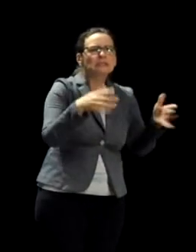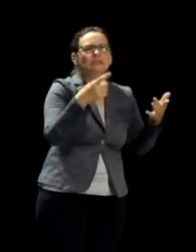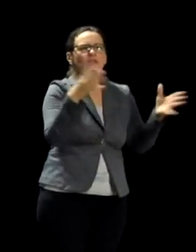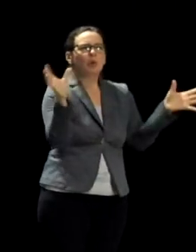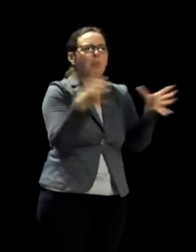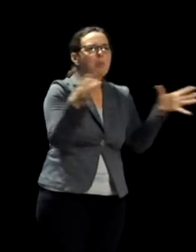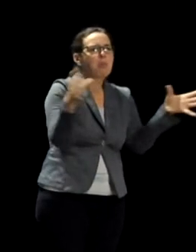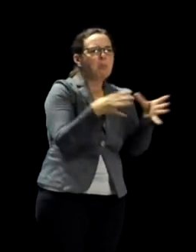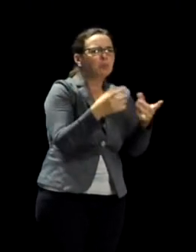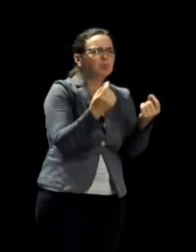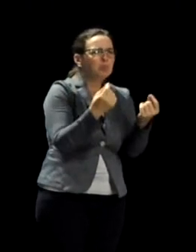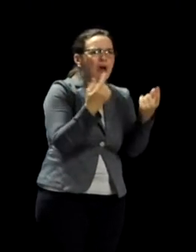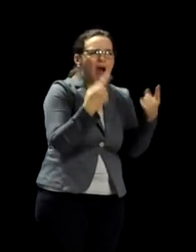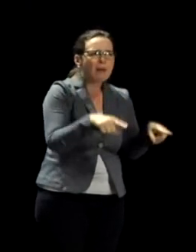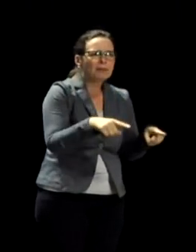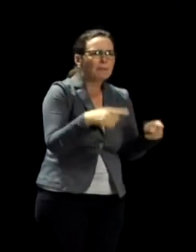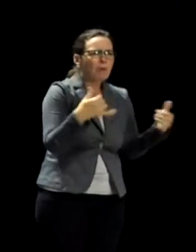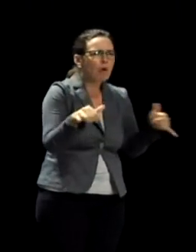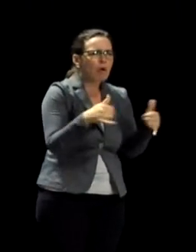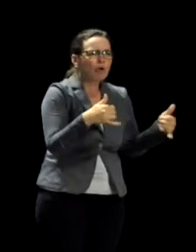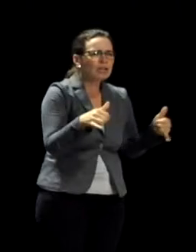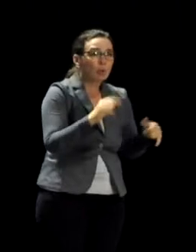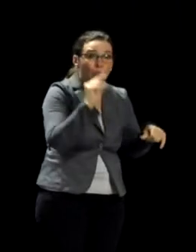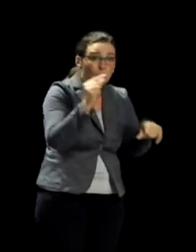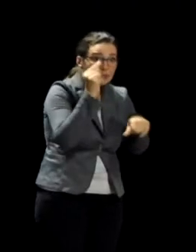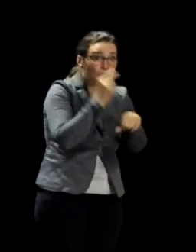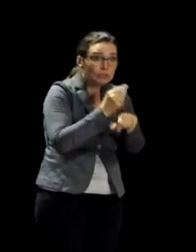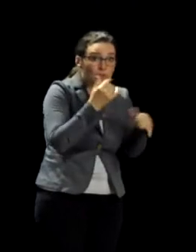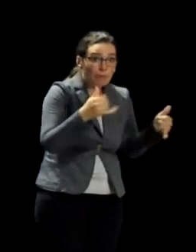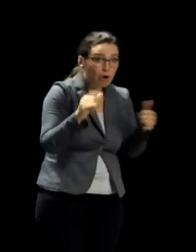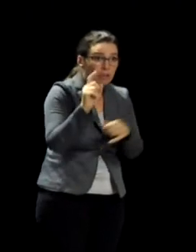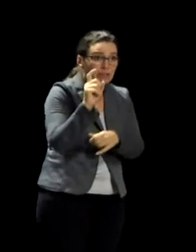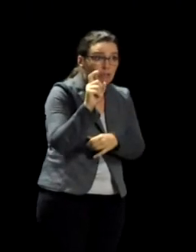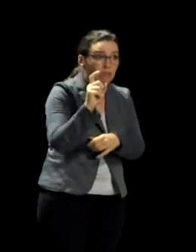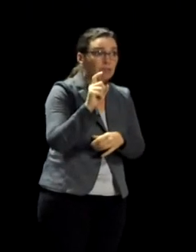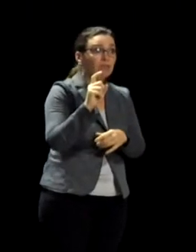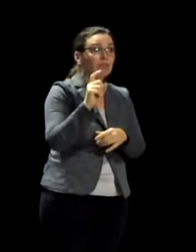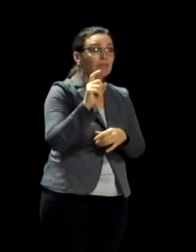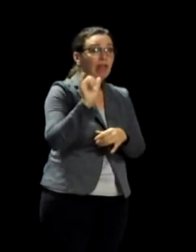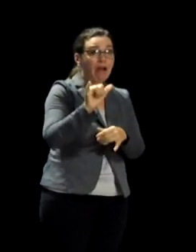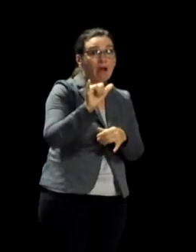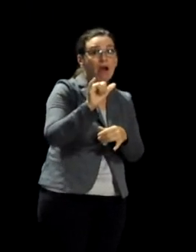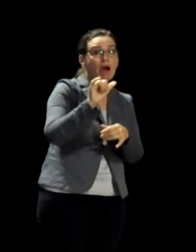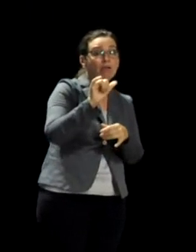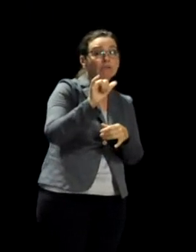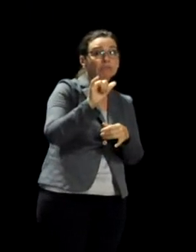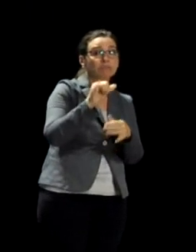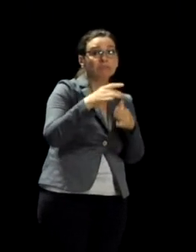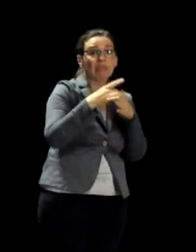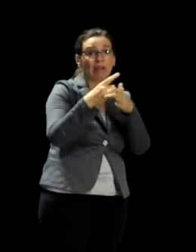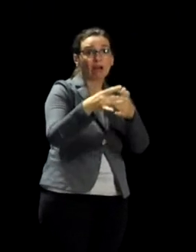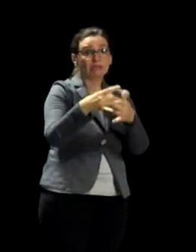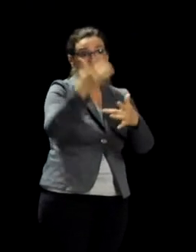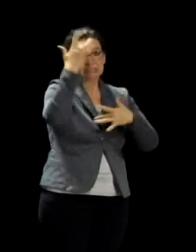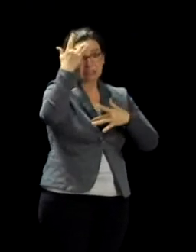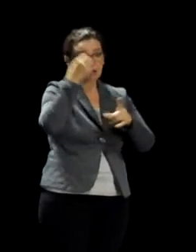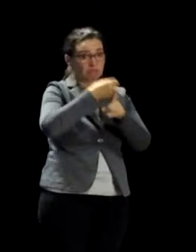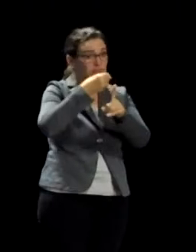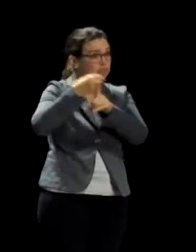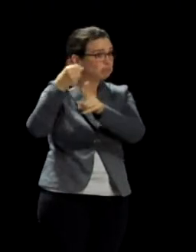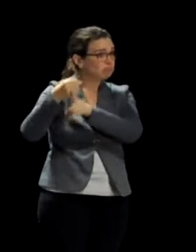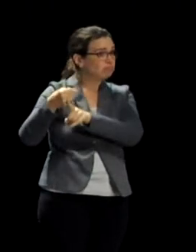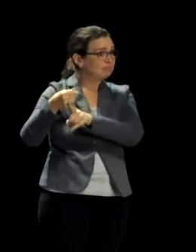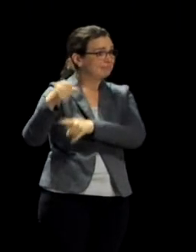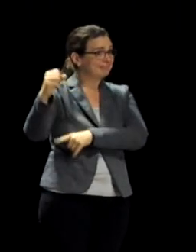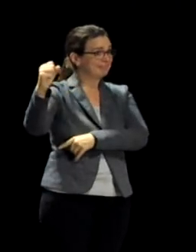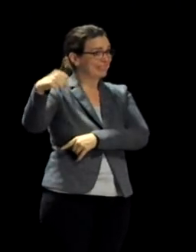spread? Yep. I'm not going to say what high school or who the parents were. I know that. I know these answers, but I don't know